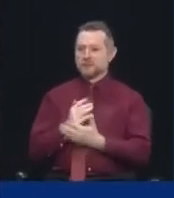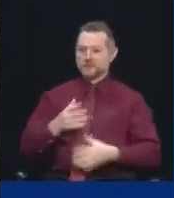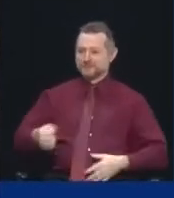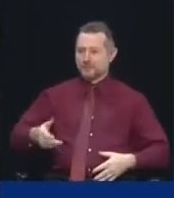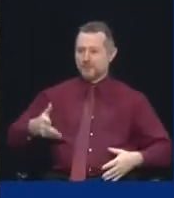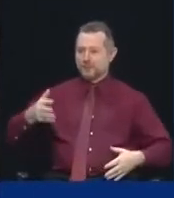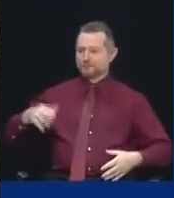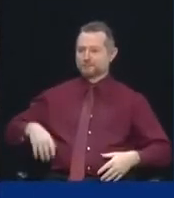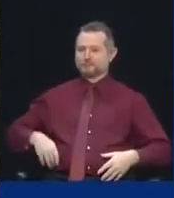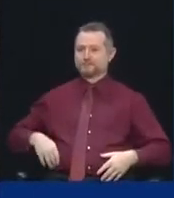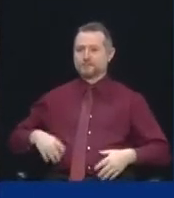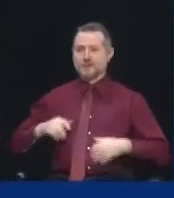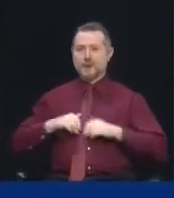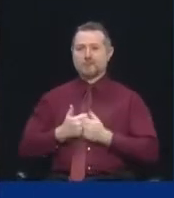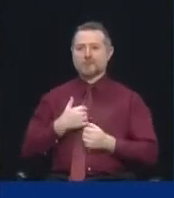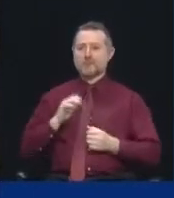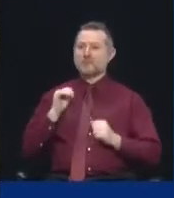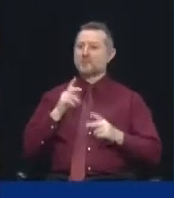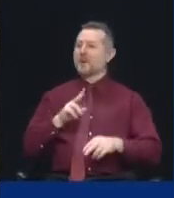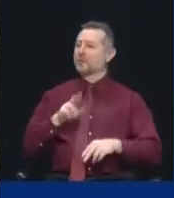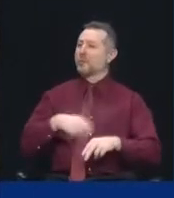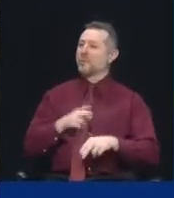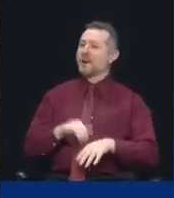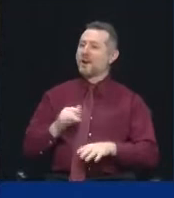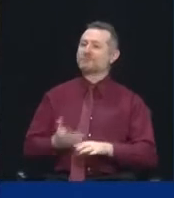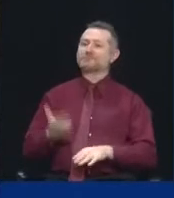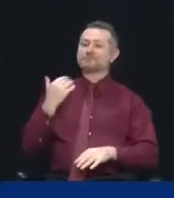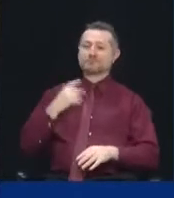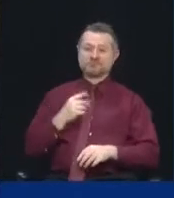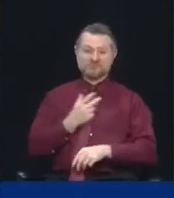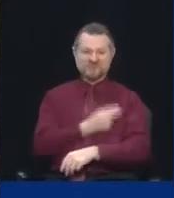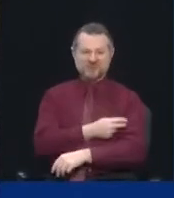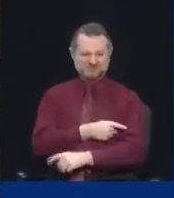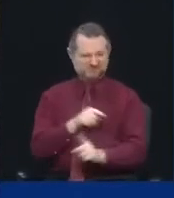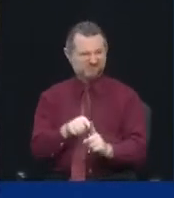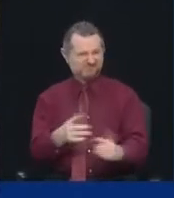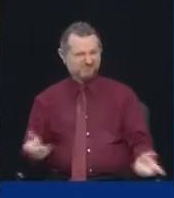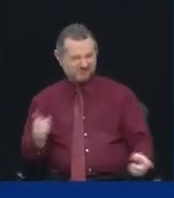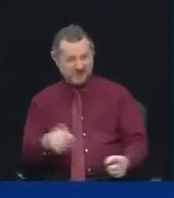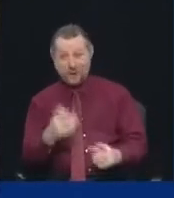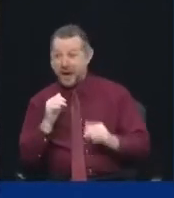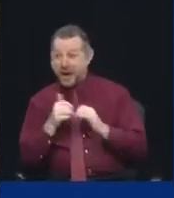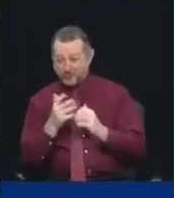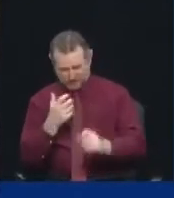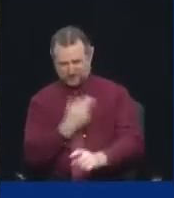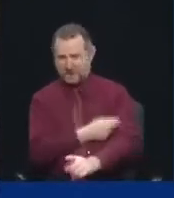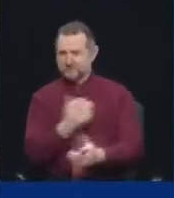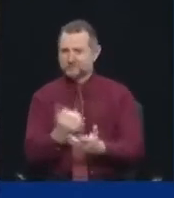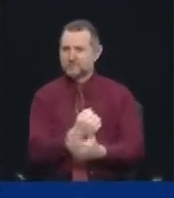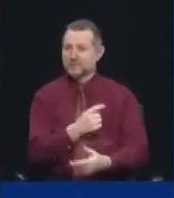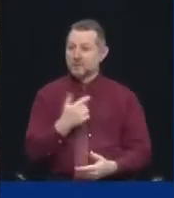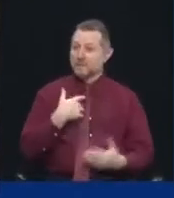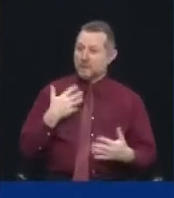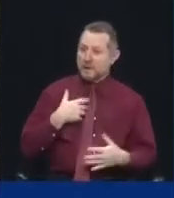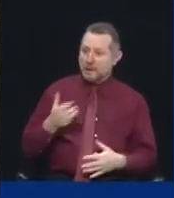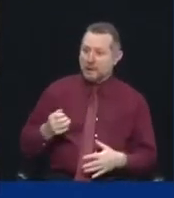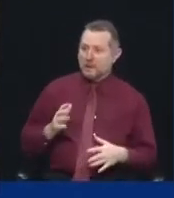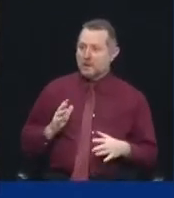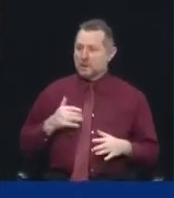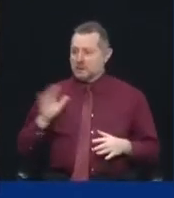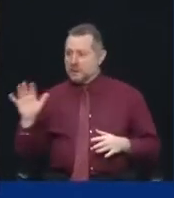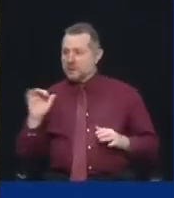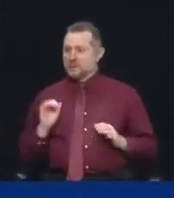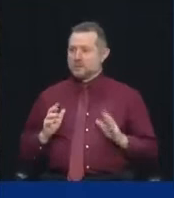path back to normal is through vaccinations. And whatever the fears are, people are afraid, you know, what's the reaction going to be? We've